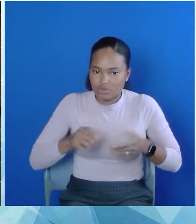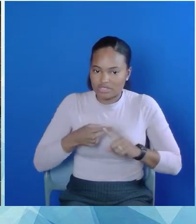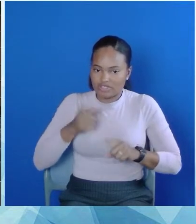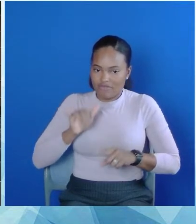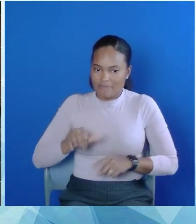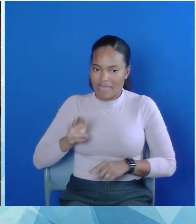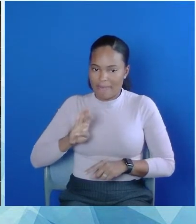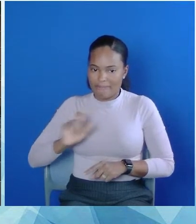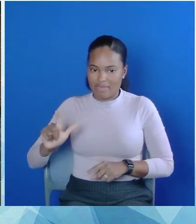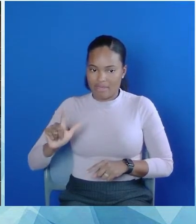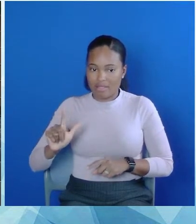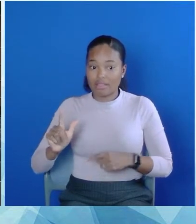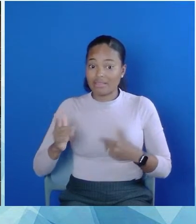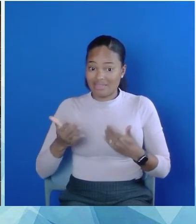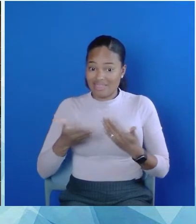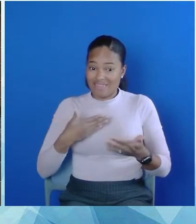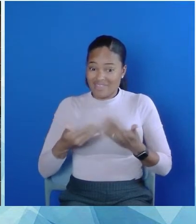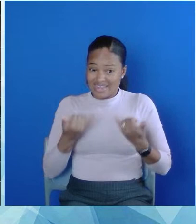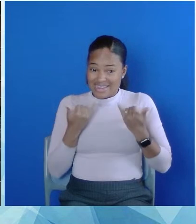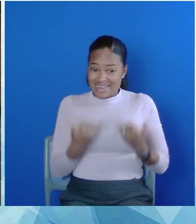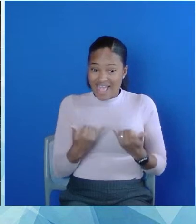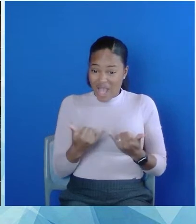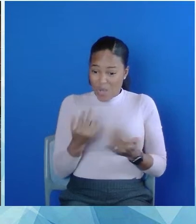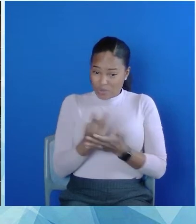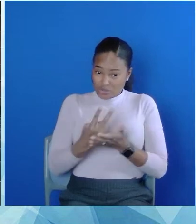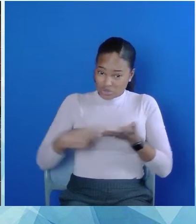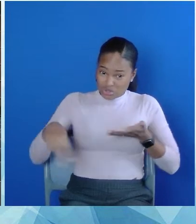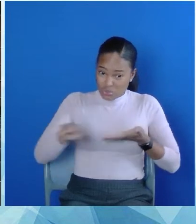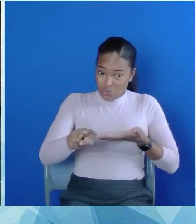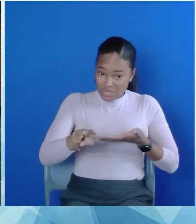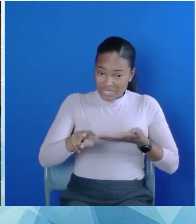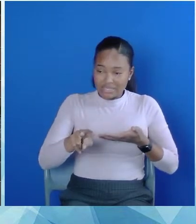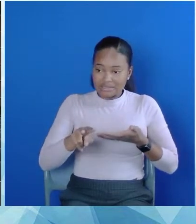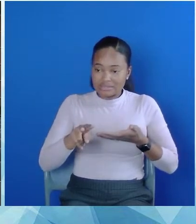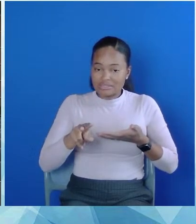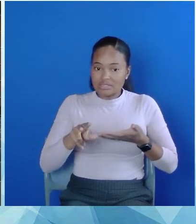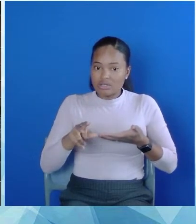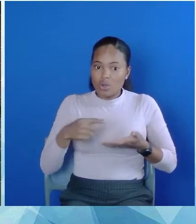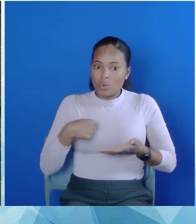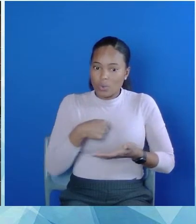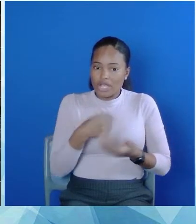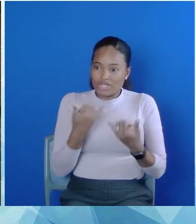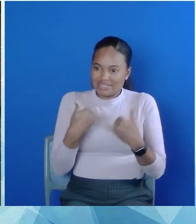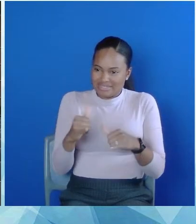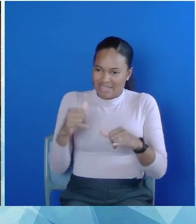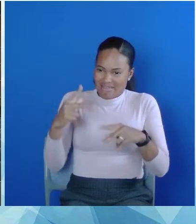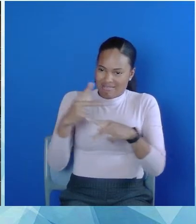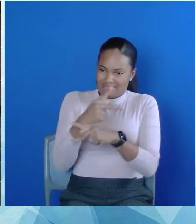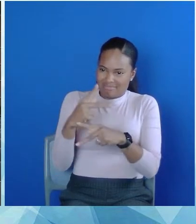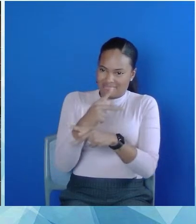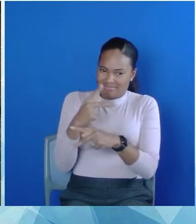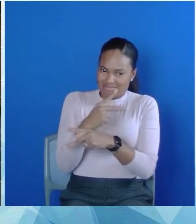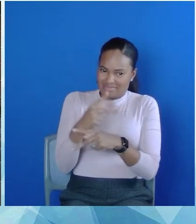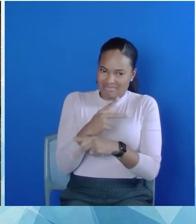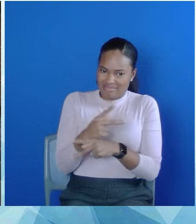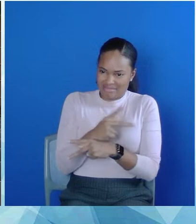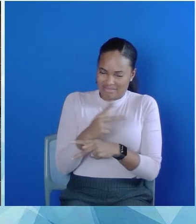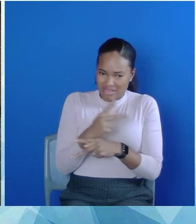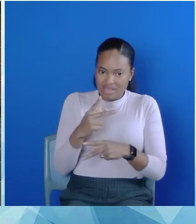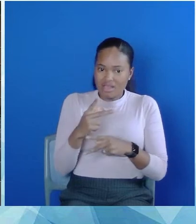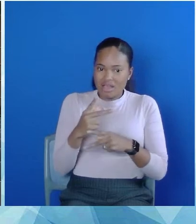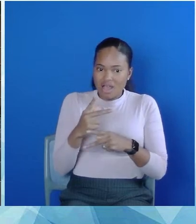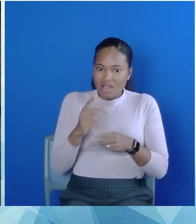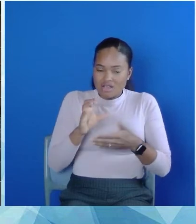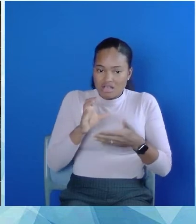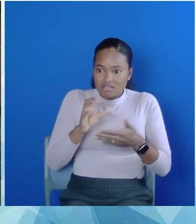2 weeks later, we are still teasing out consequences that we had not even thought